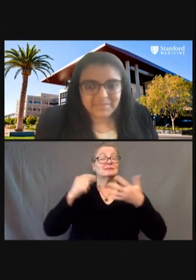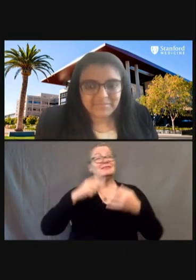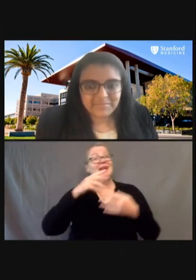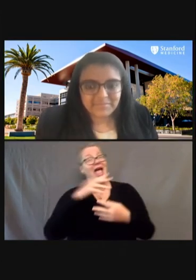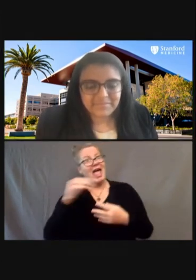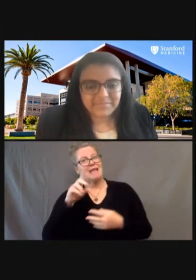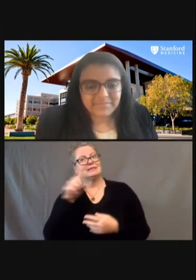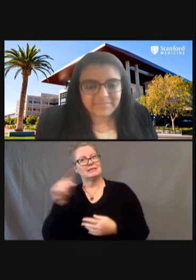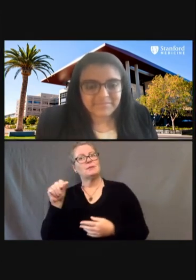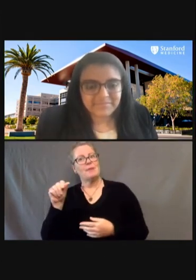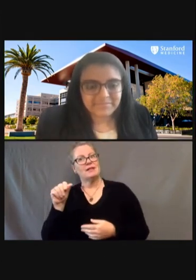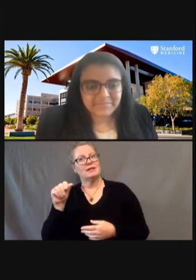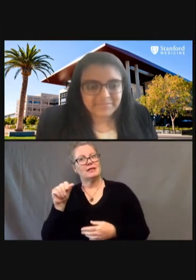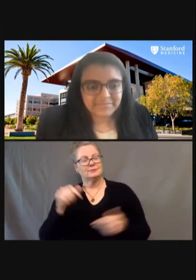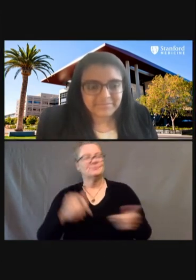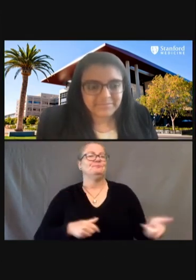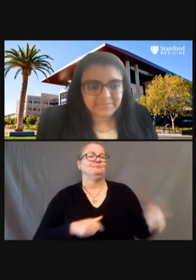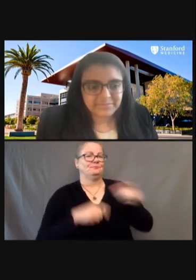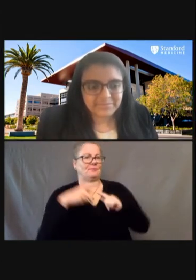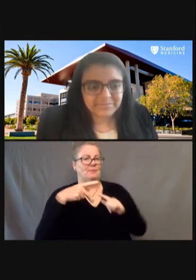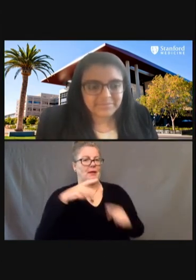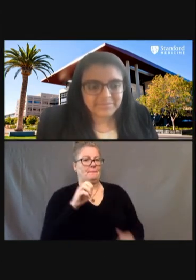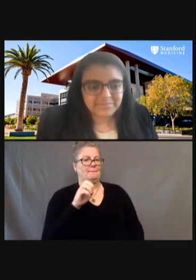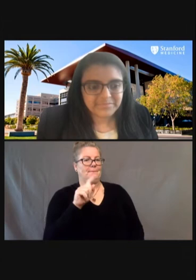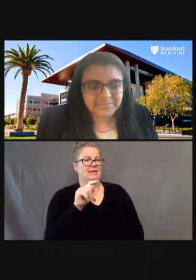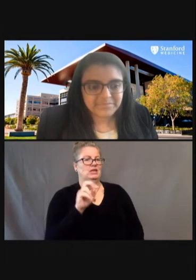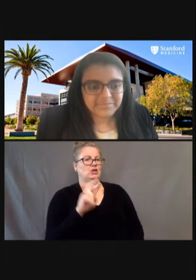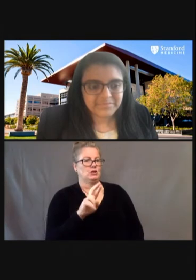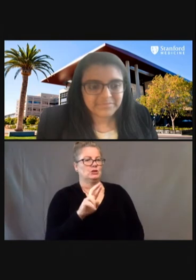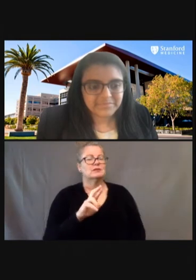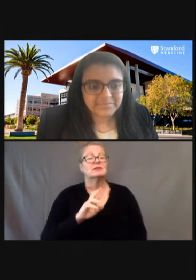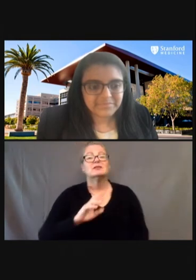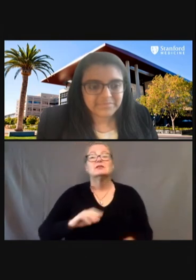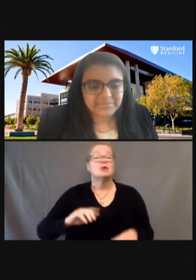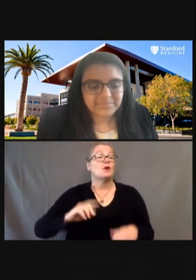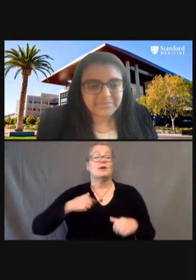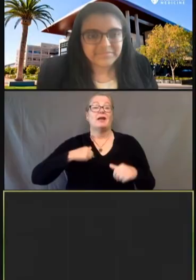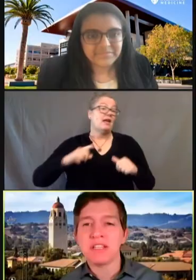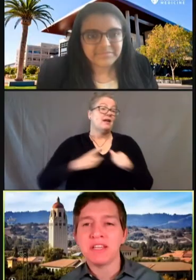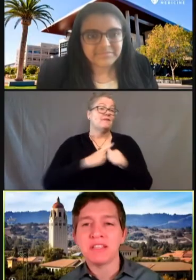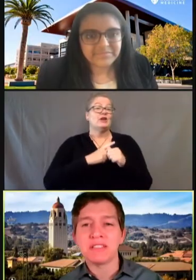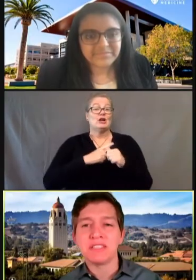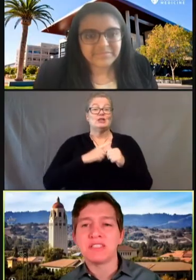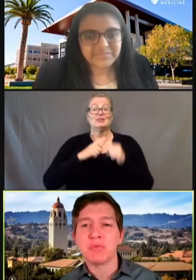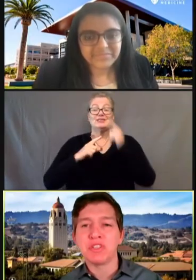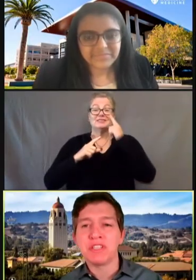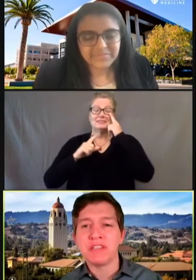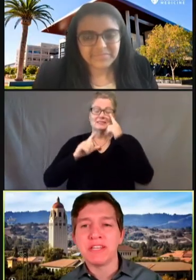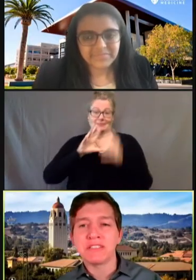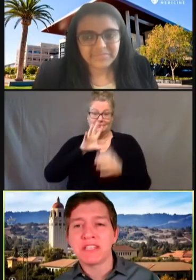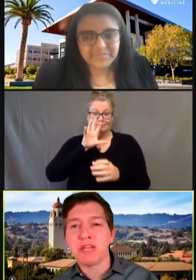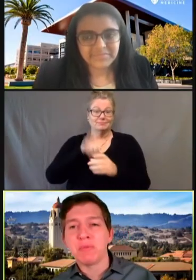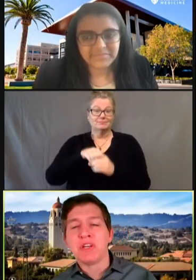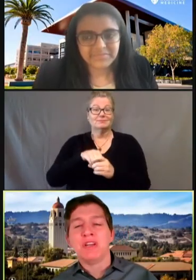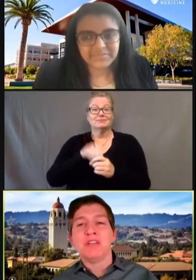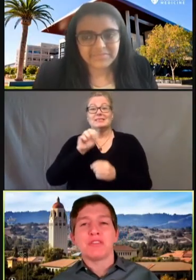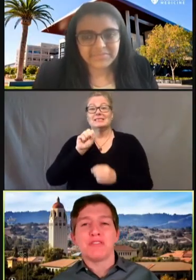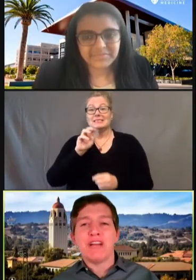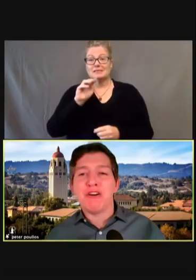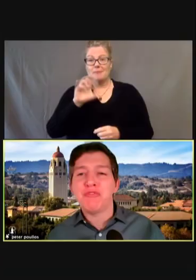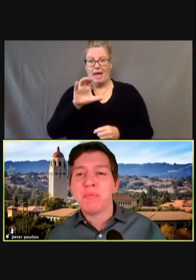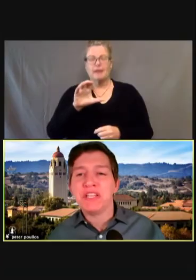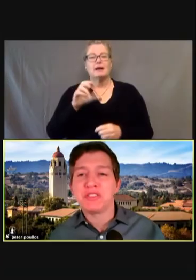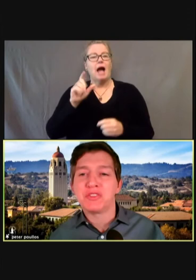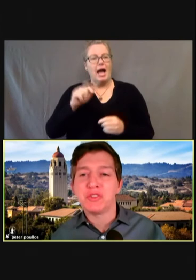So the first thing I did when I started SMAC was to learn my ABCs. So understanding the disability landscape,